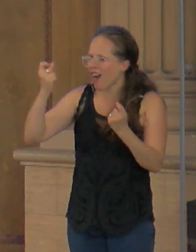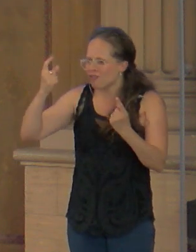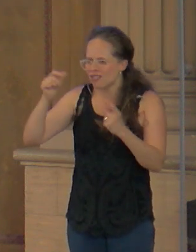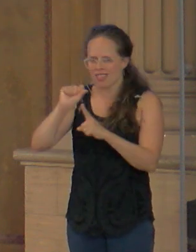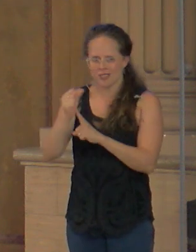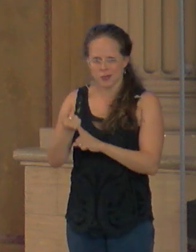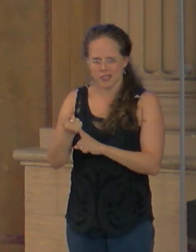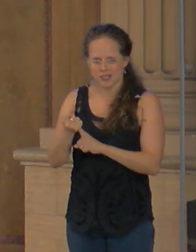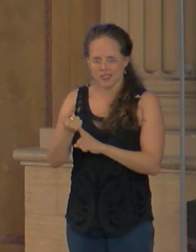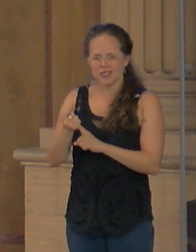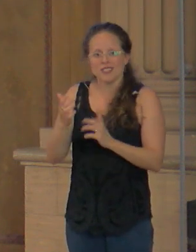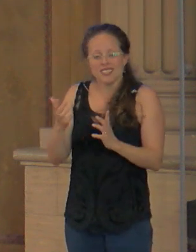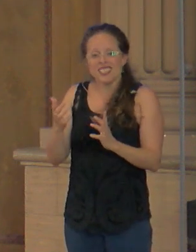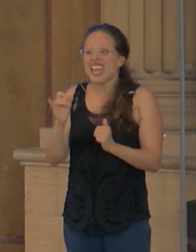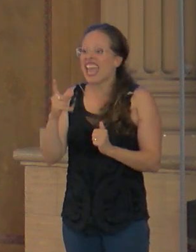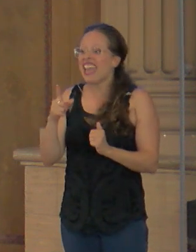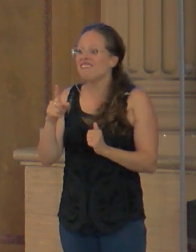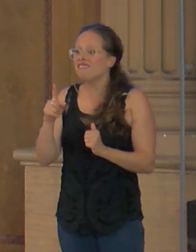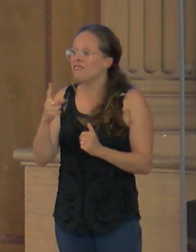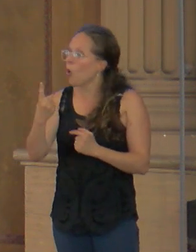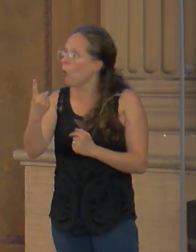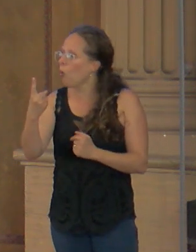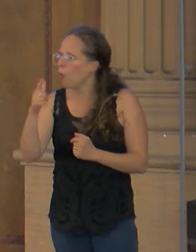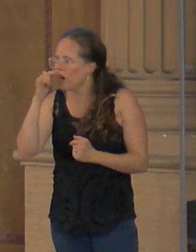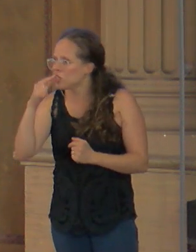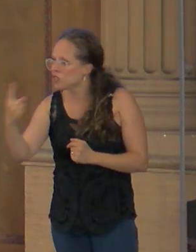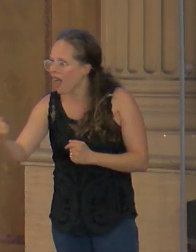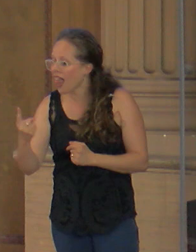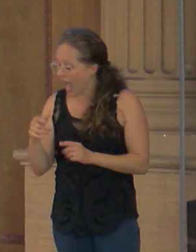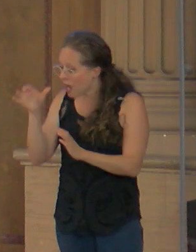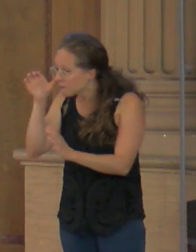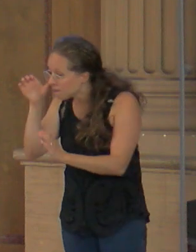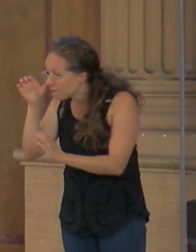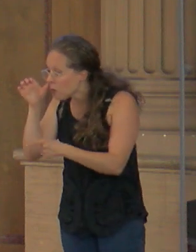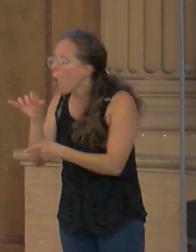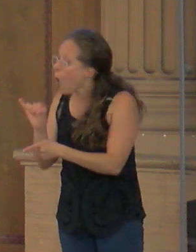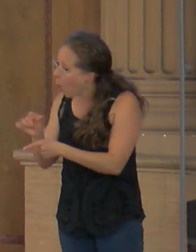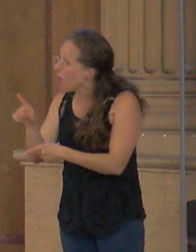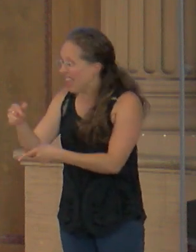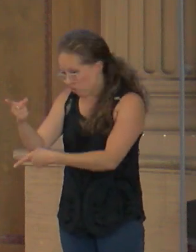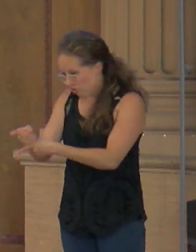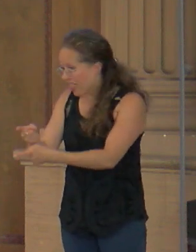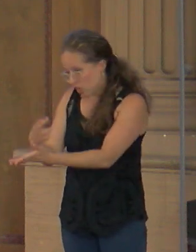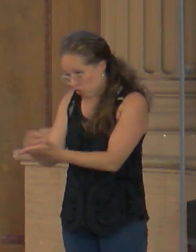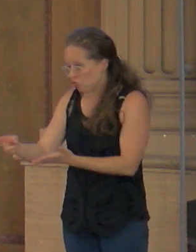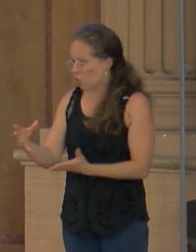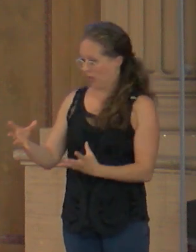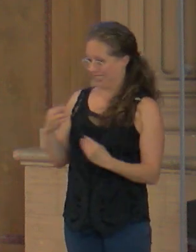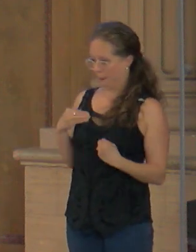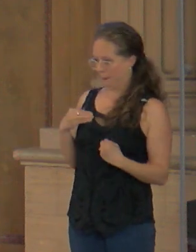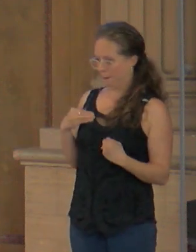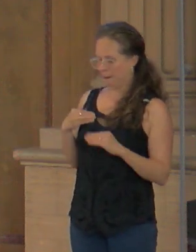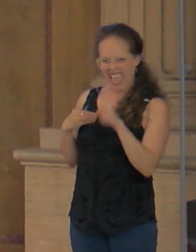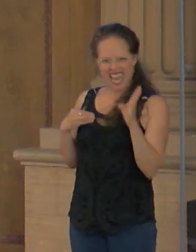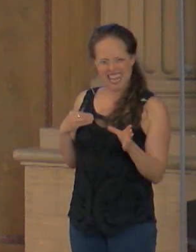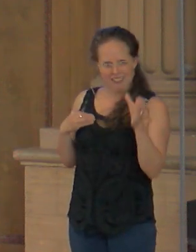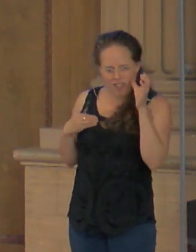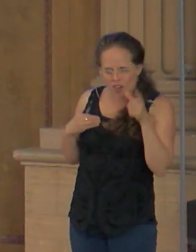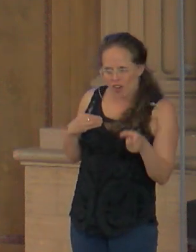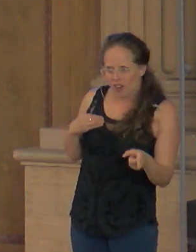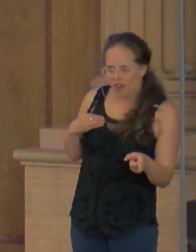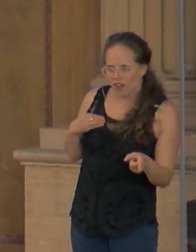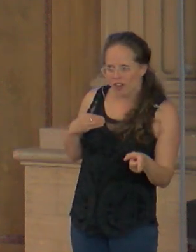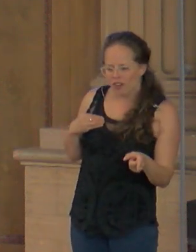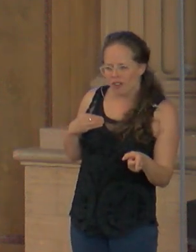are unwise to hear one side of a story and act like we must be getting nothing but the truth. Because we're all pretty